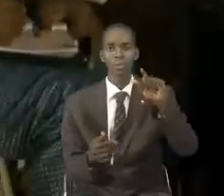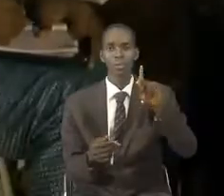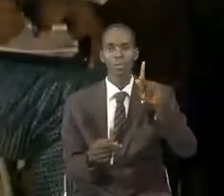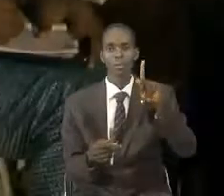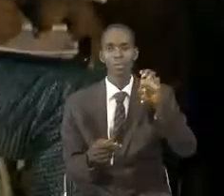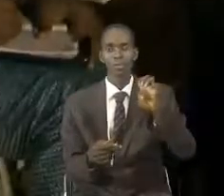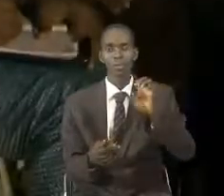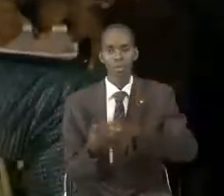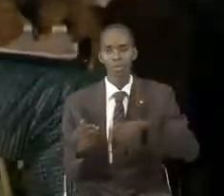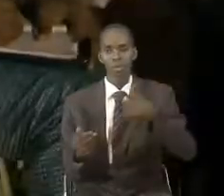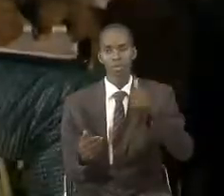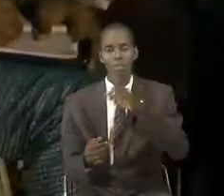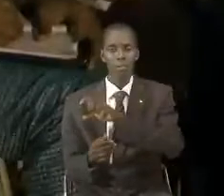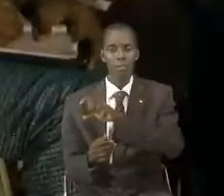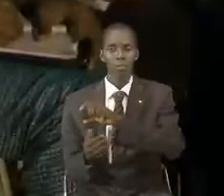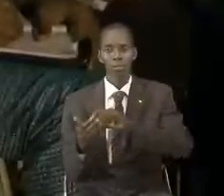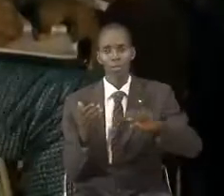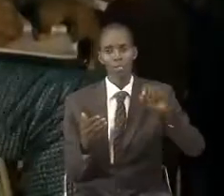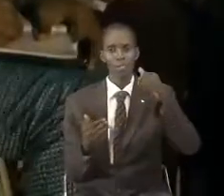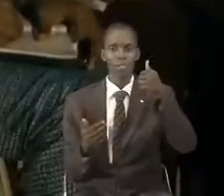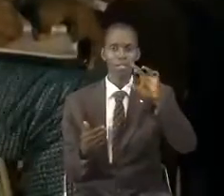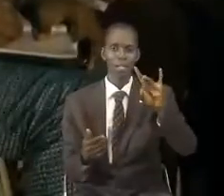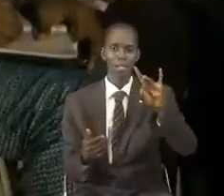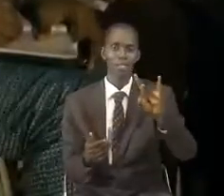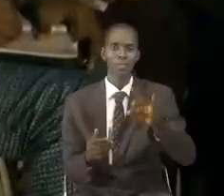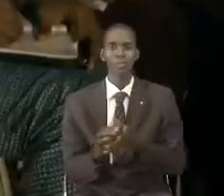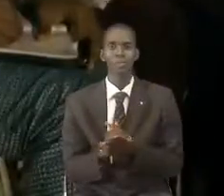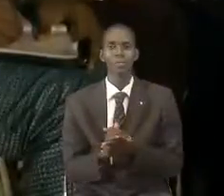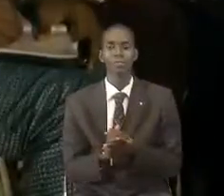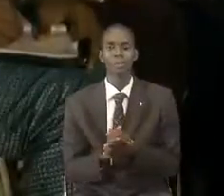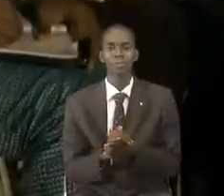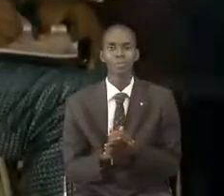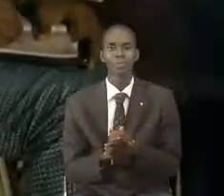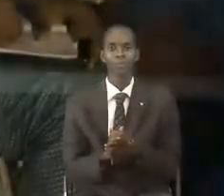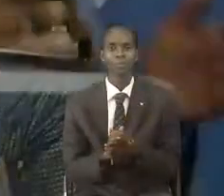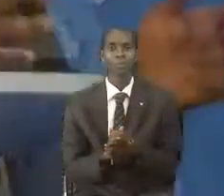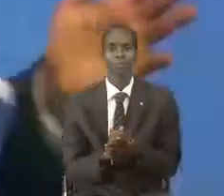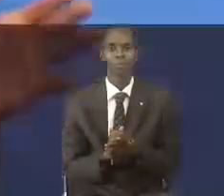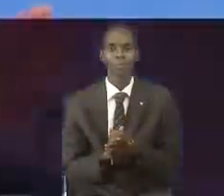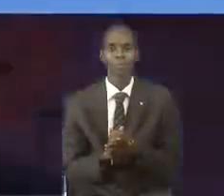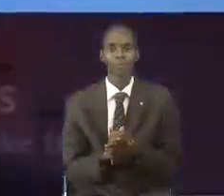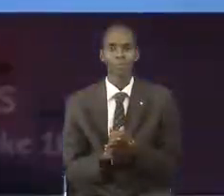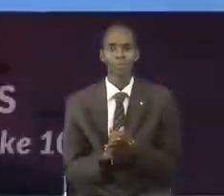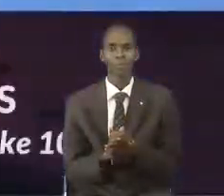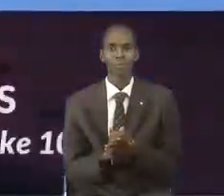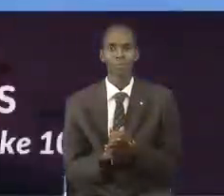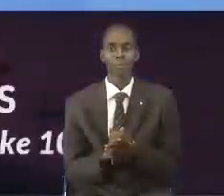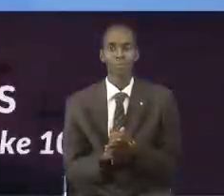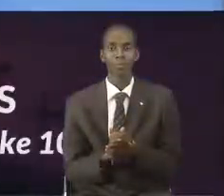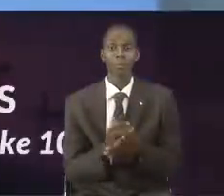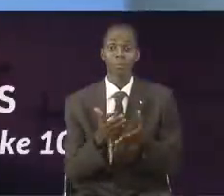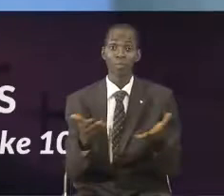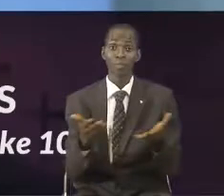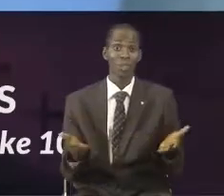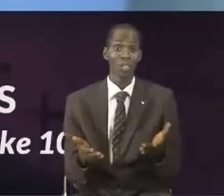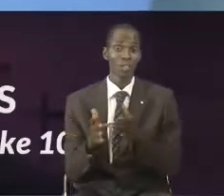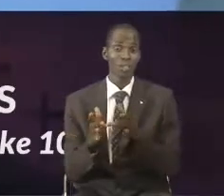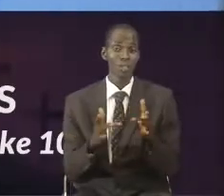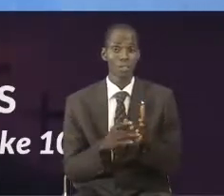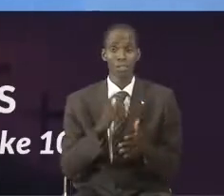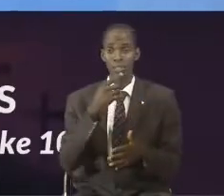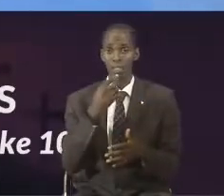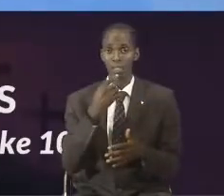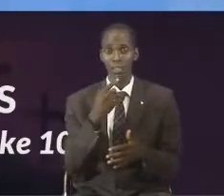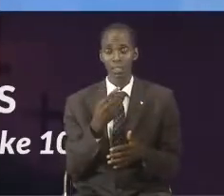Luke chapter 10. I'm reading from verse 18. Luke chapter 10. We're reading